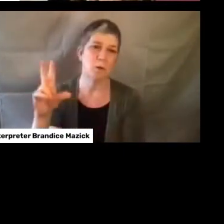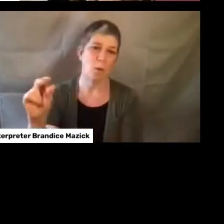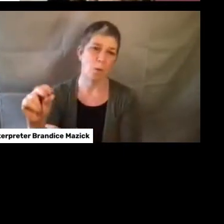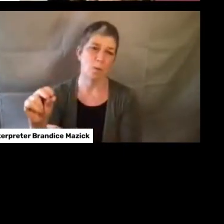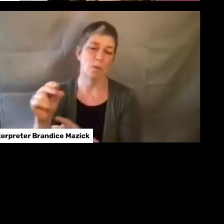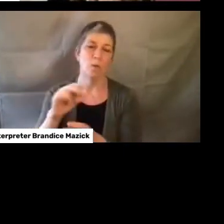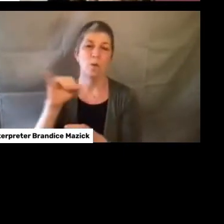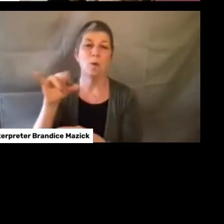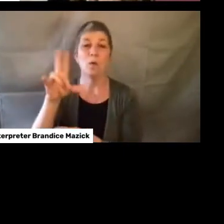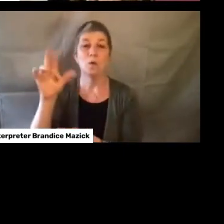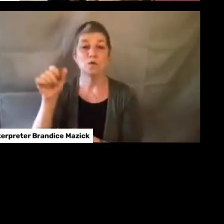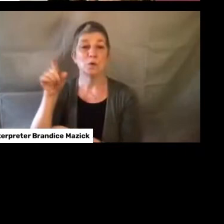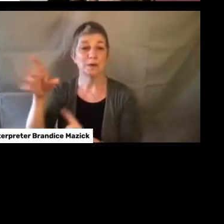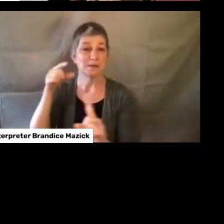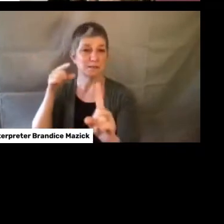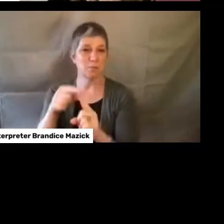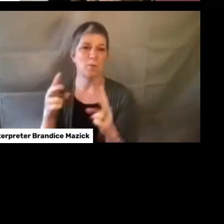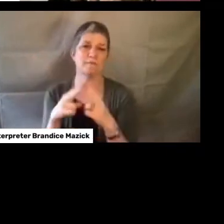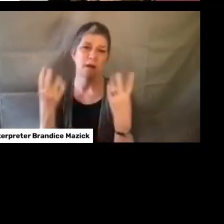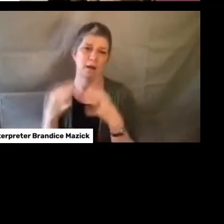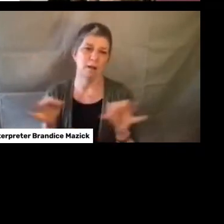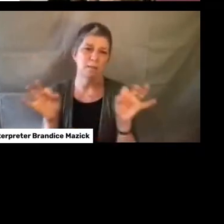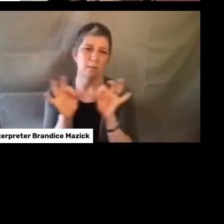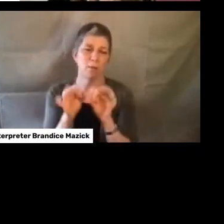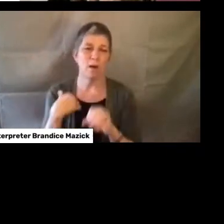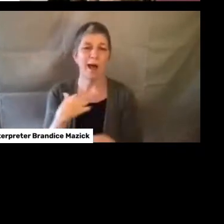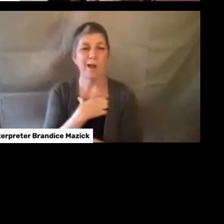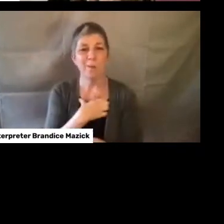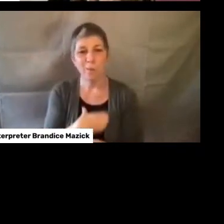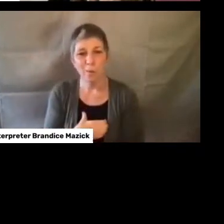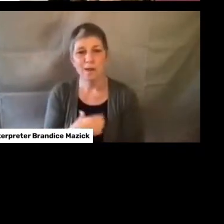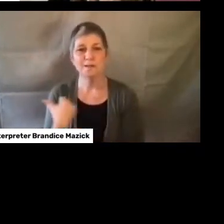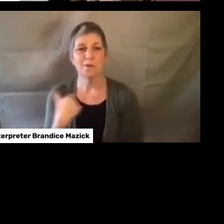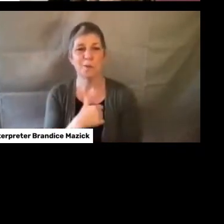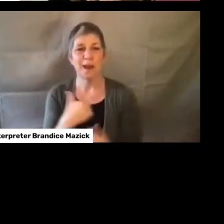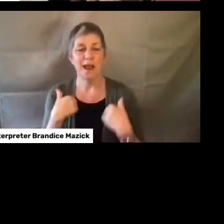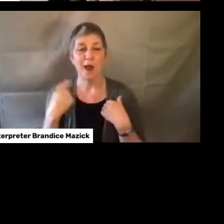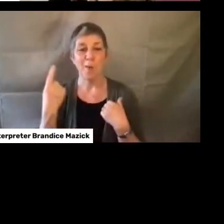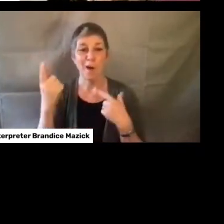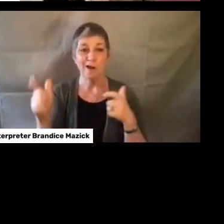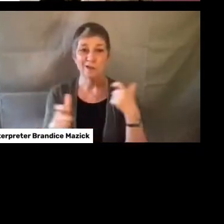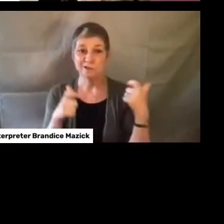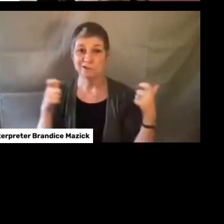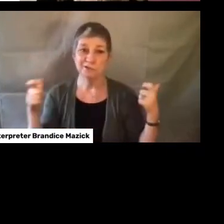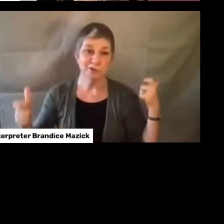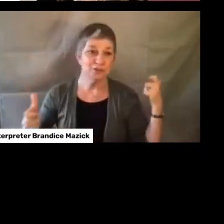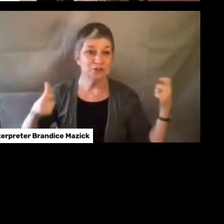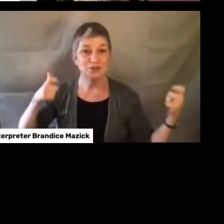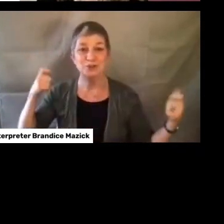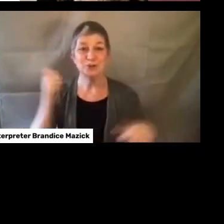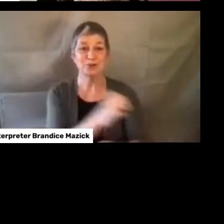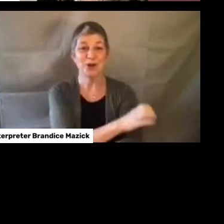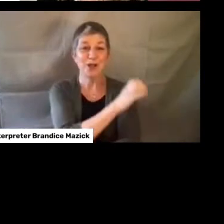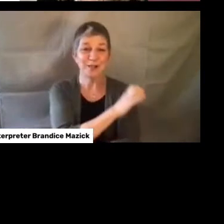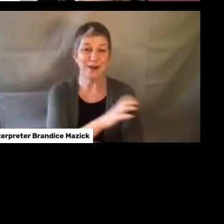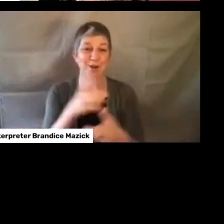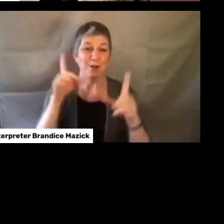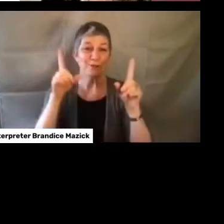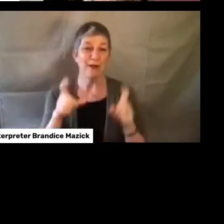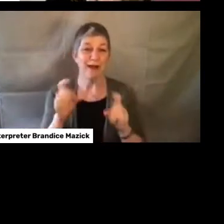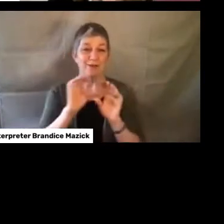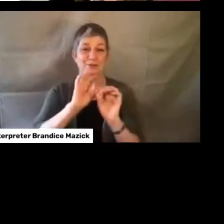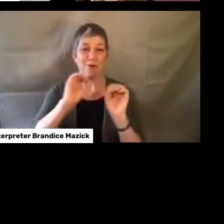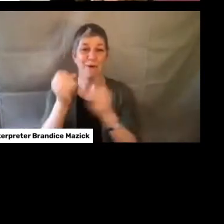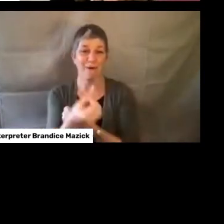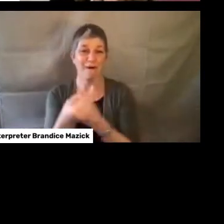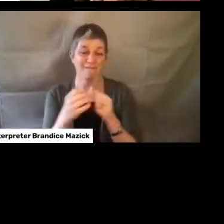is extremely important, that I wish we had one humongously big clinical trials office